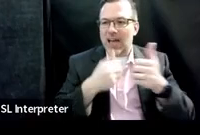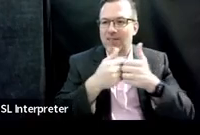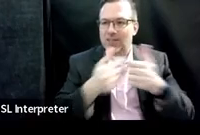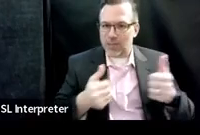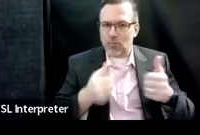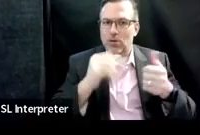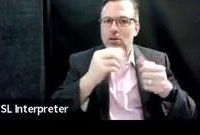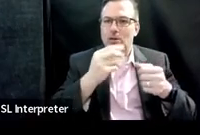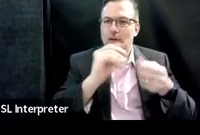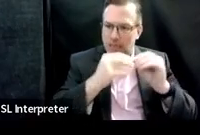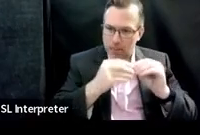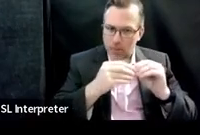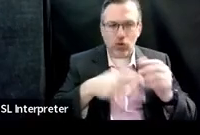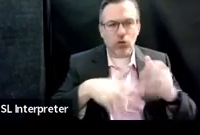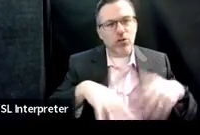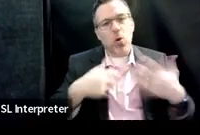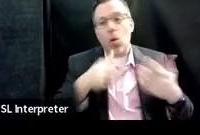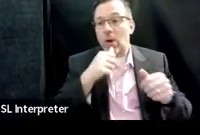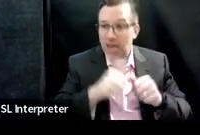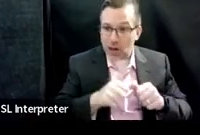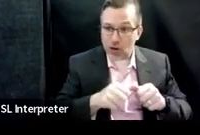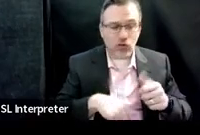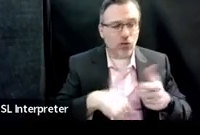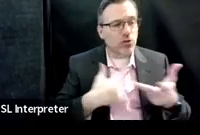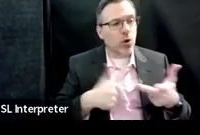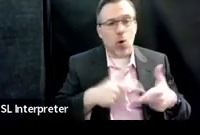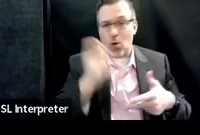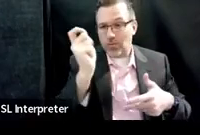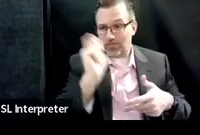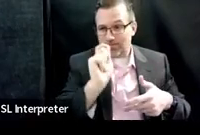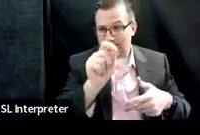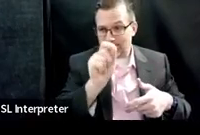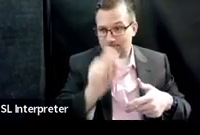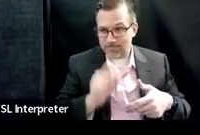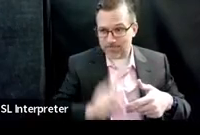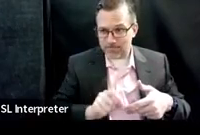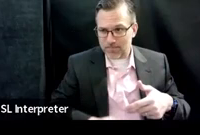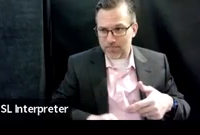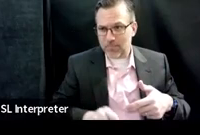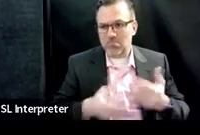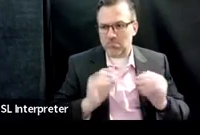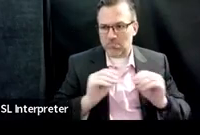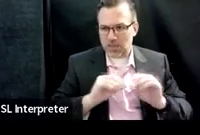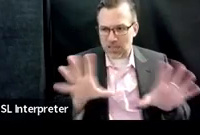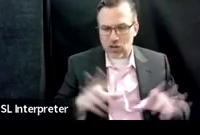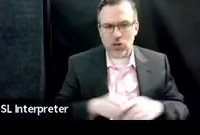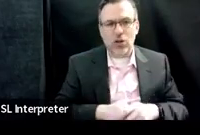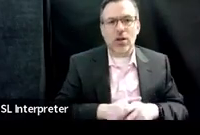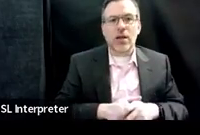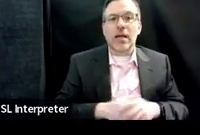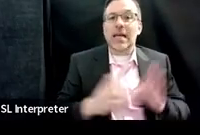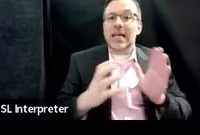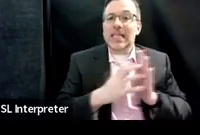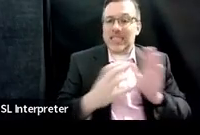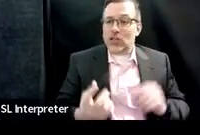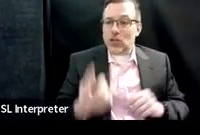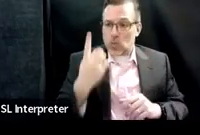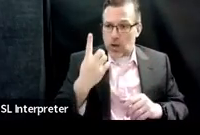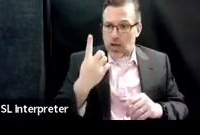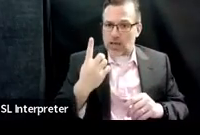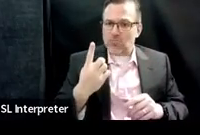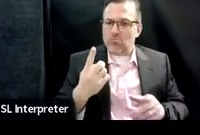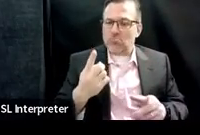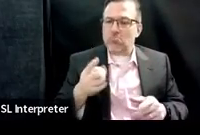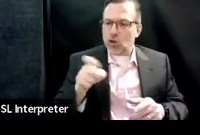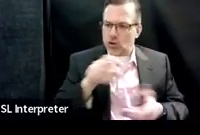one, you want to include what those determinations are and the date that they're